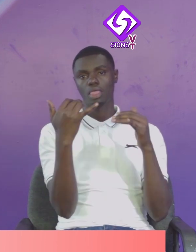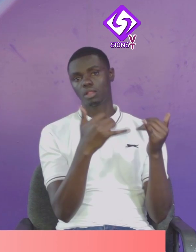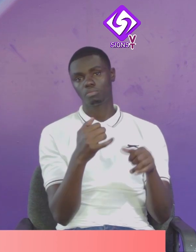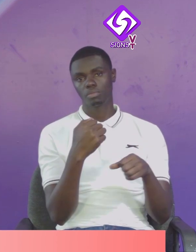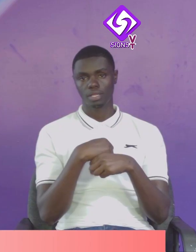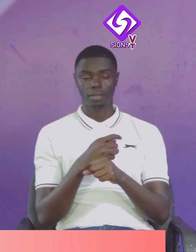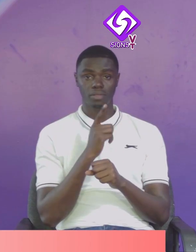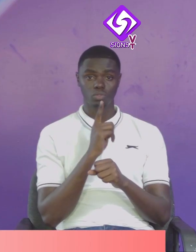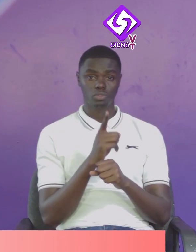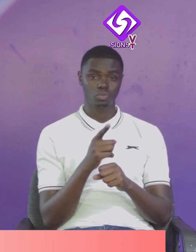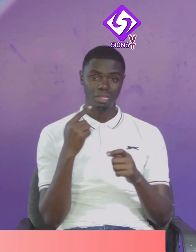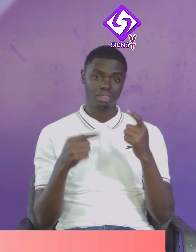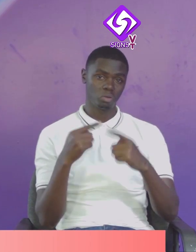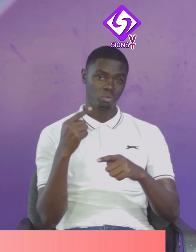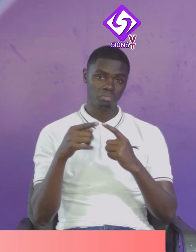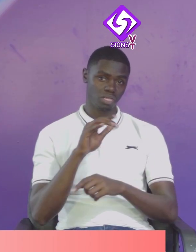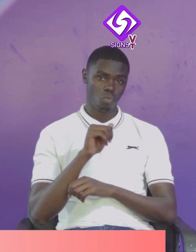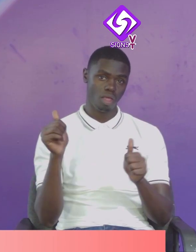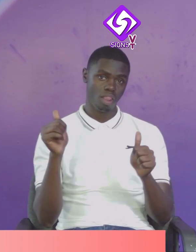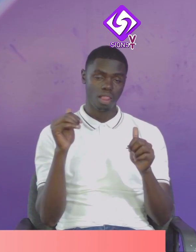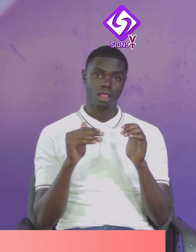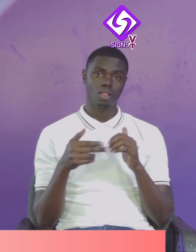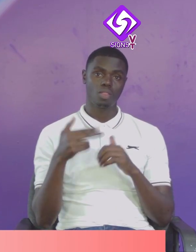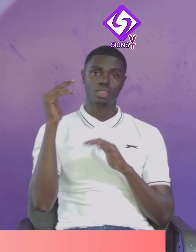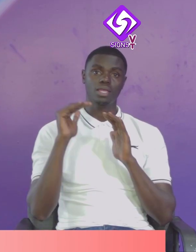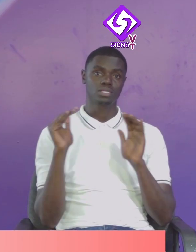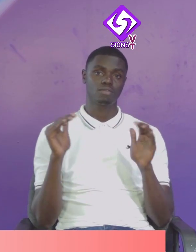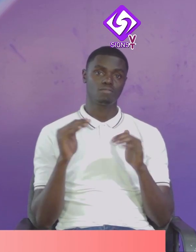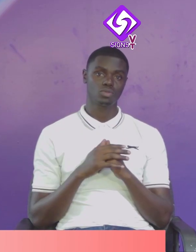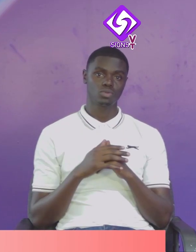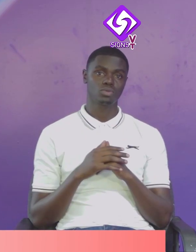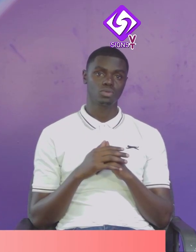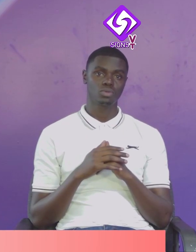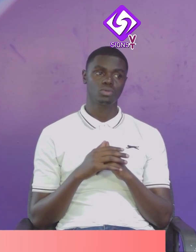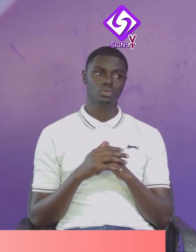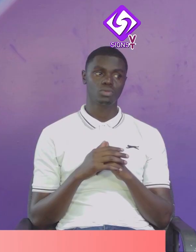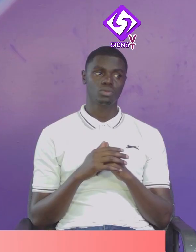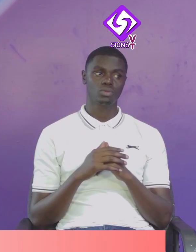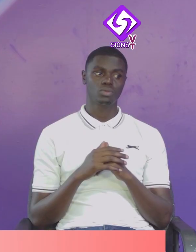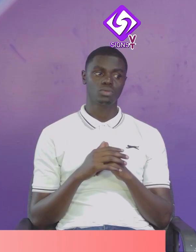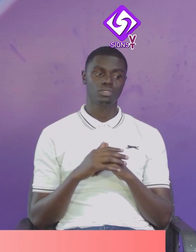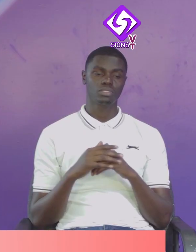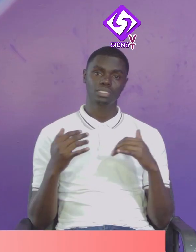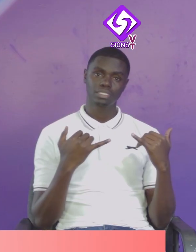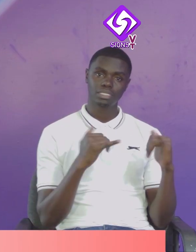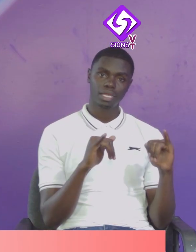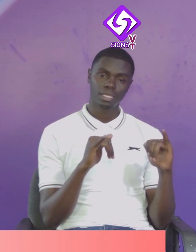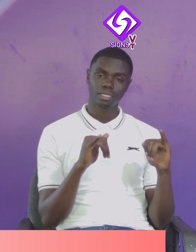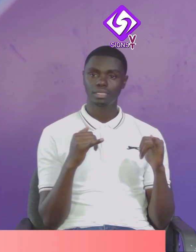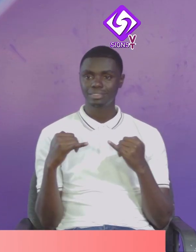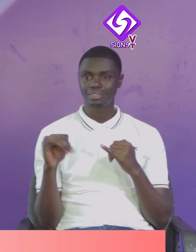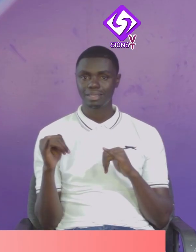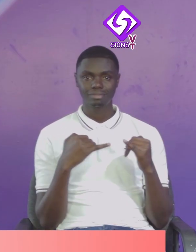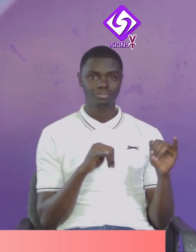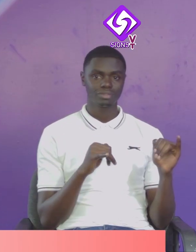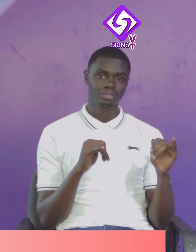that they are competitive at the highest, best level. So it is still a matter of trial and error. That's why he